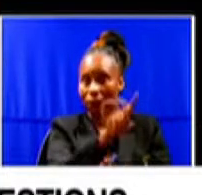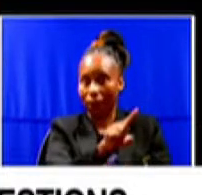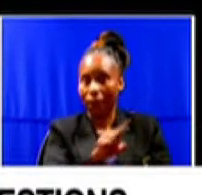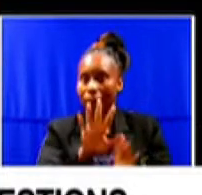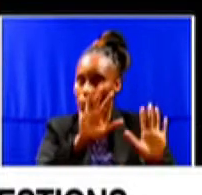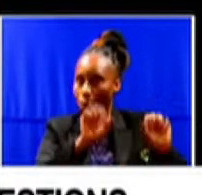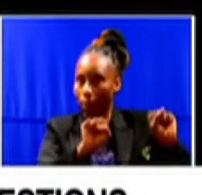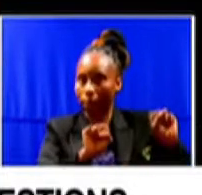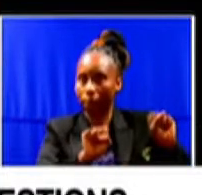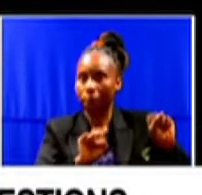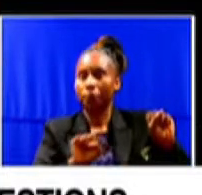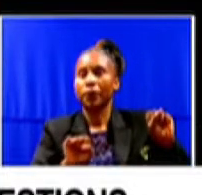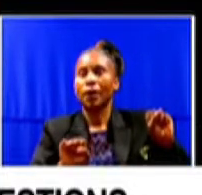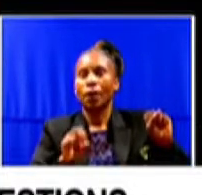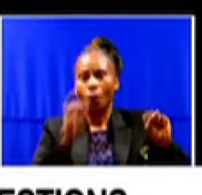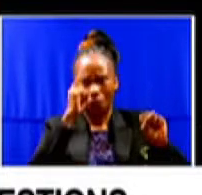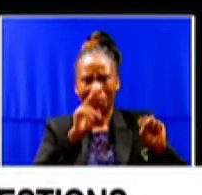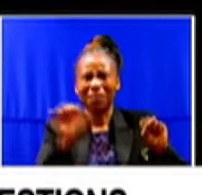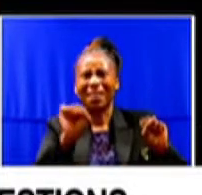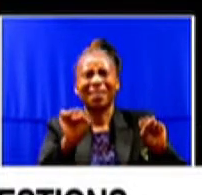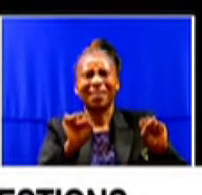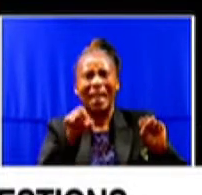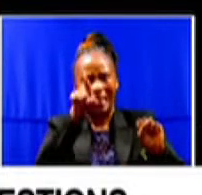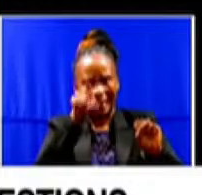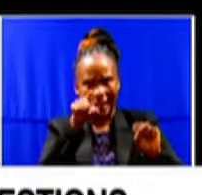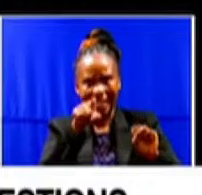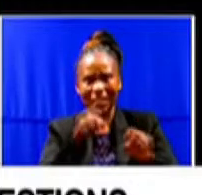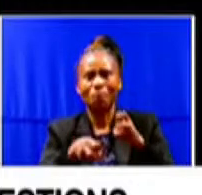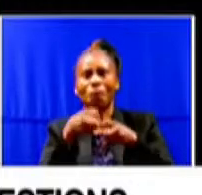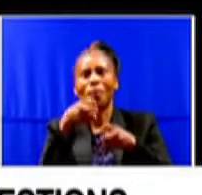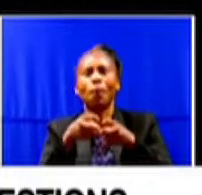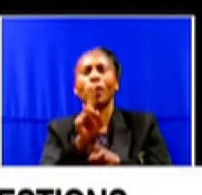Steenhuisen. This is a problem of...